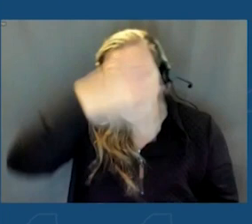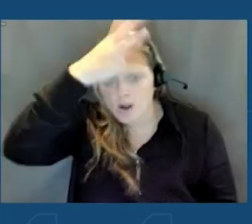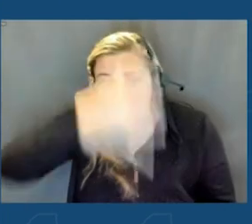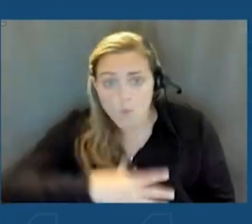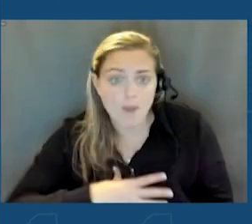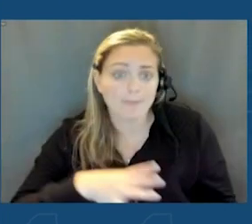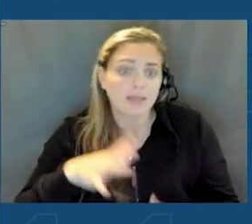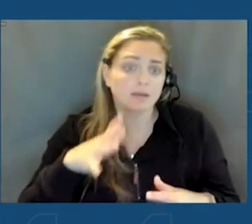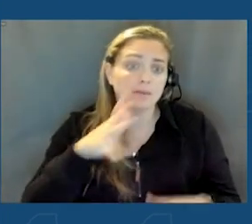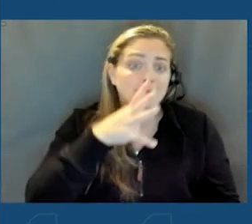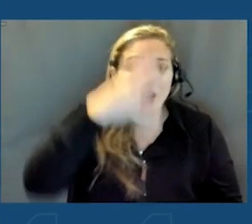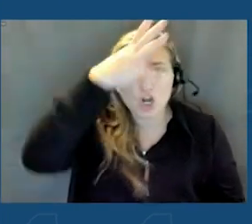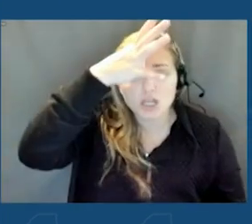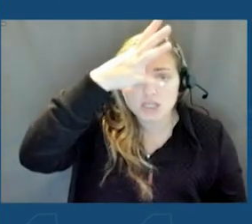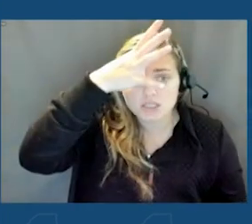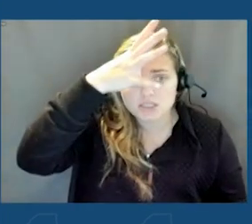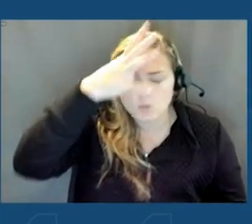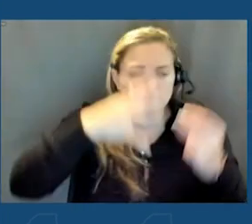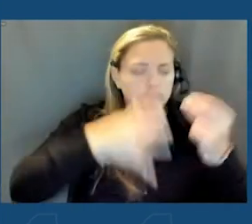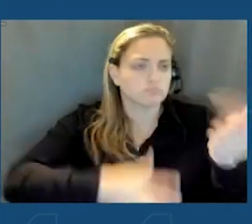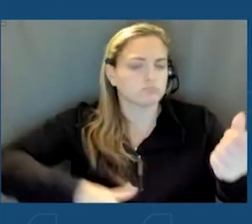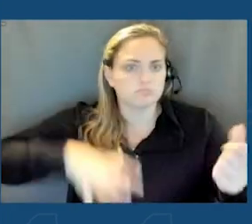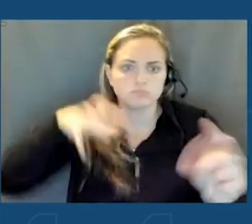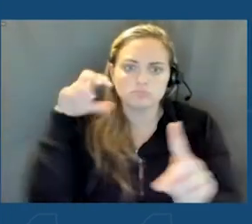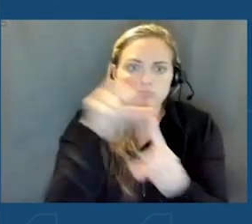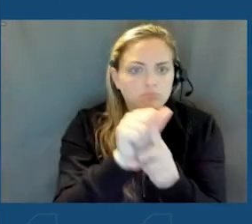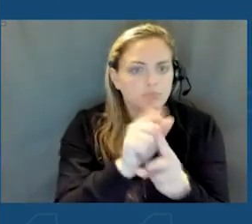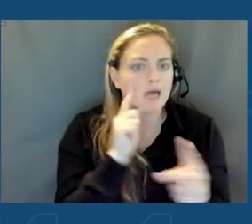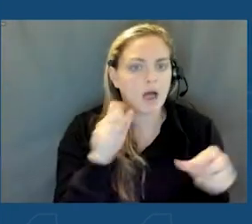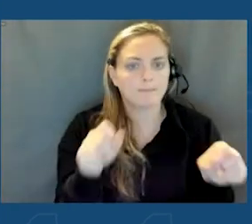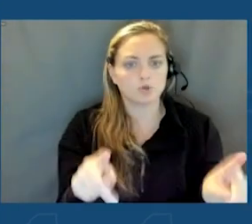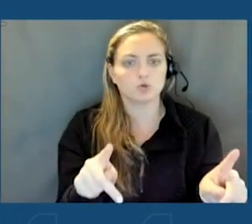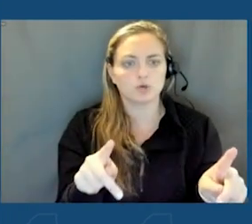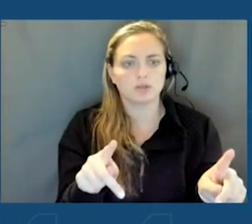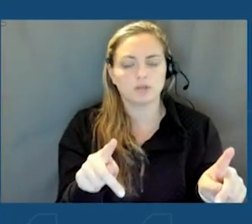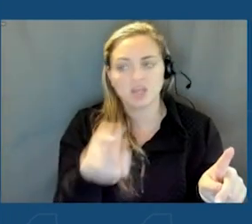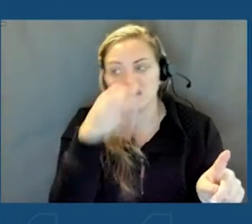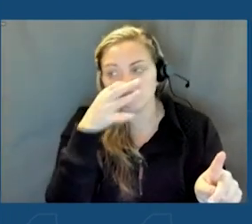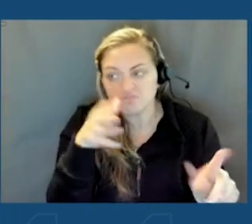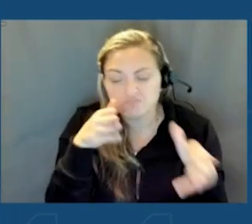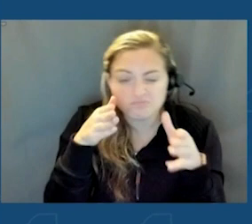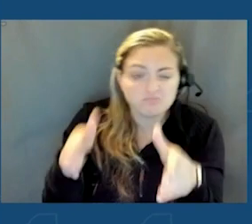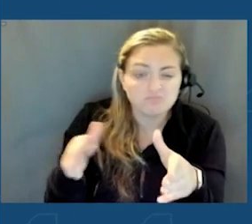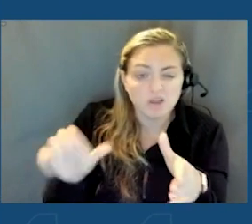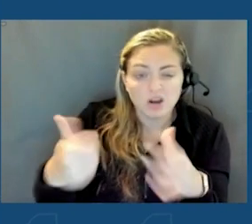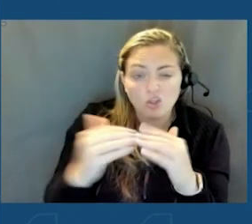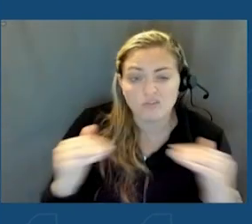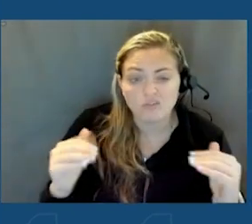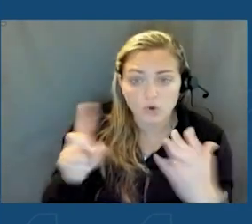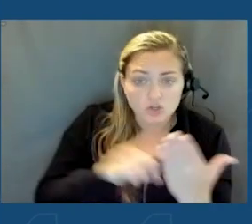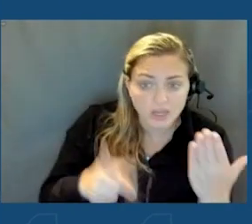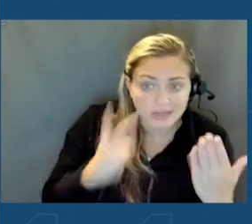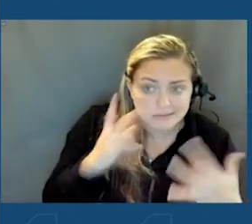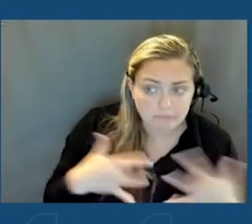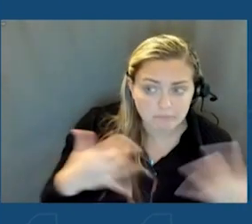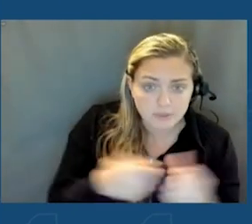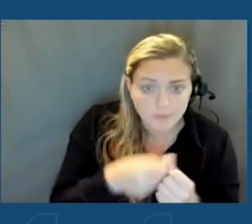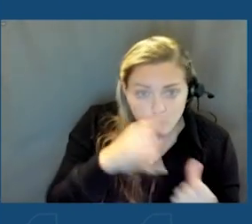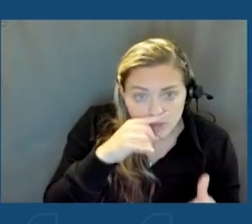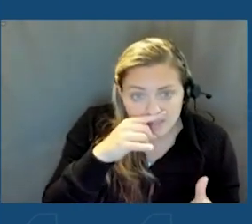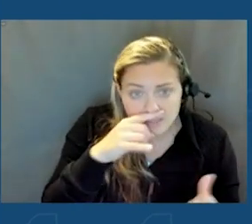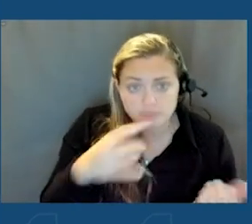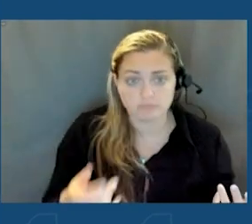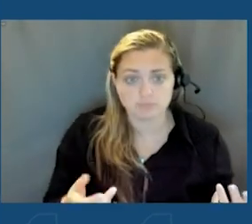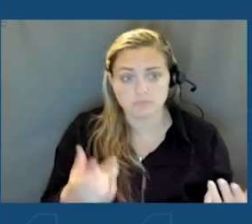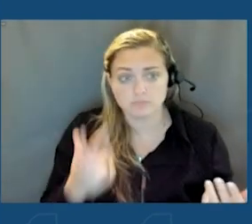parents, they would jump at the chance to know that they could go down the hall or a different floor and check in on their little babies or their toddlers and